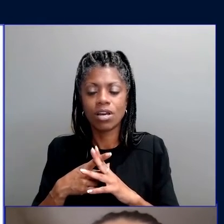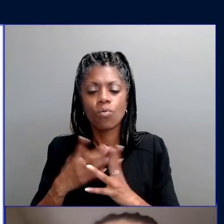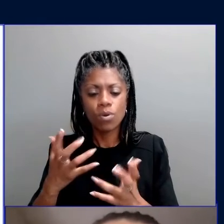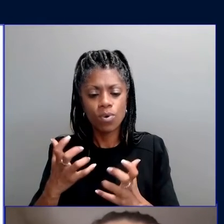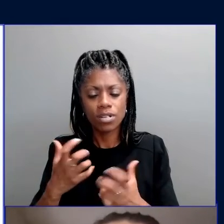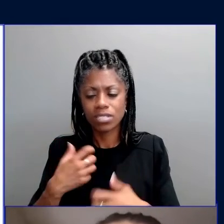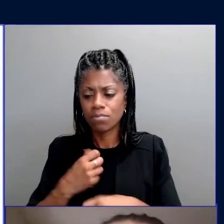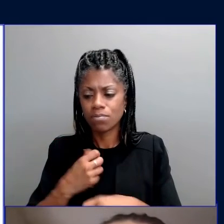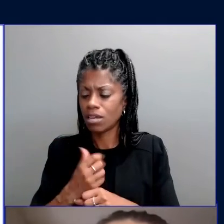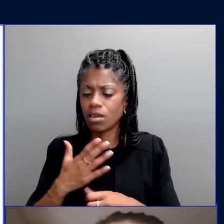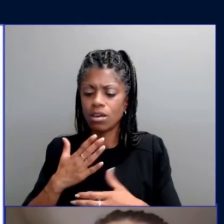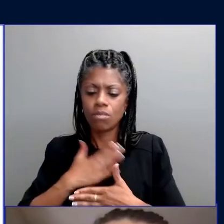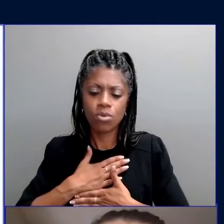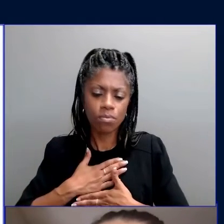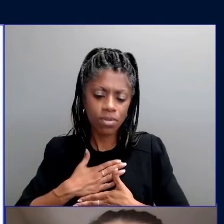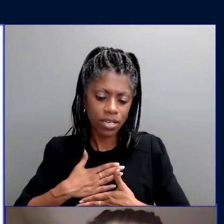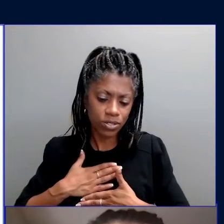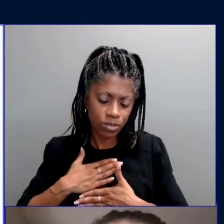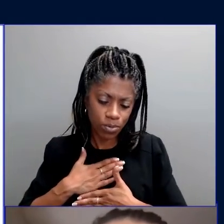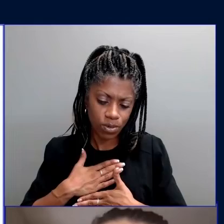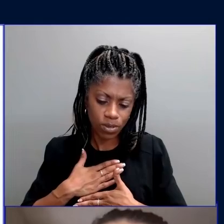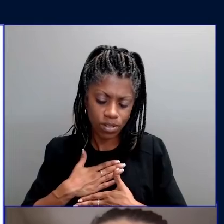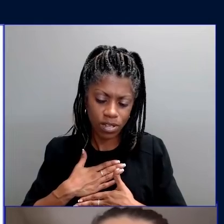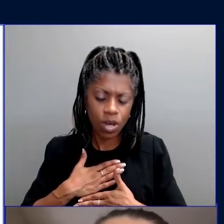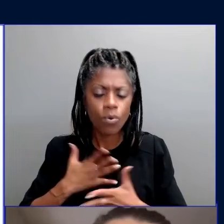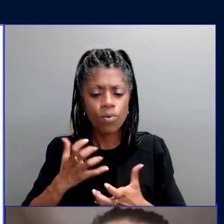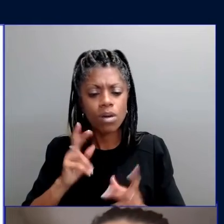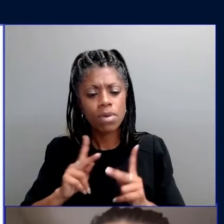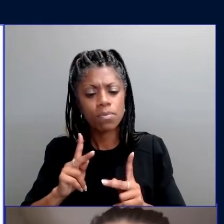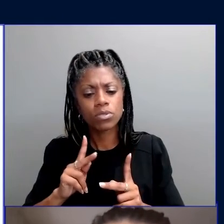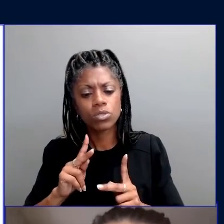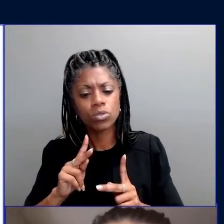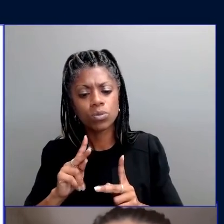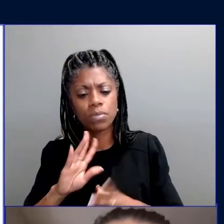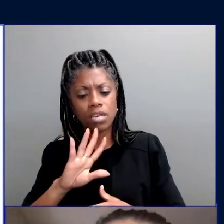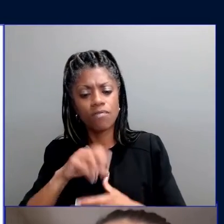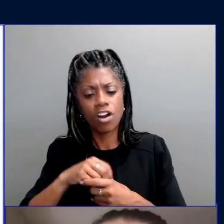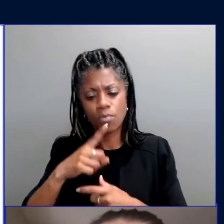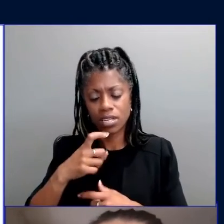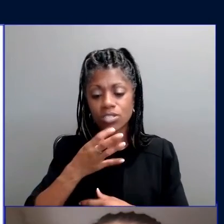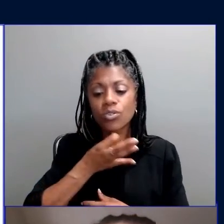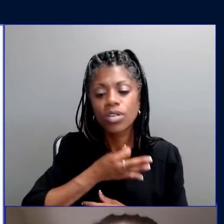approach disability from a place of curiosity and joy together.